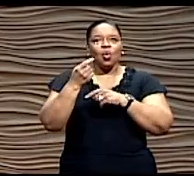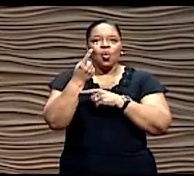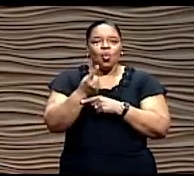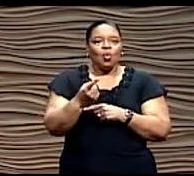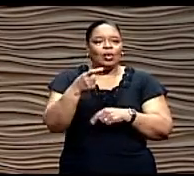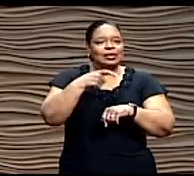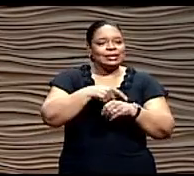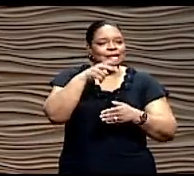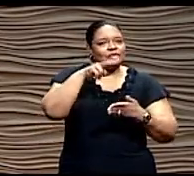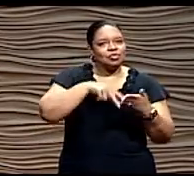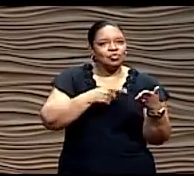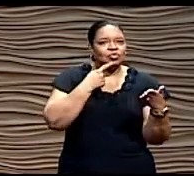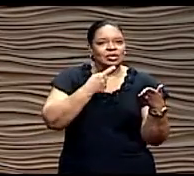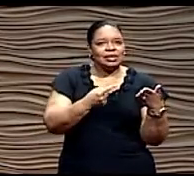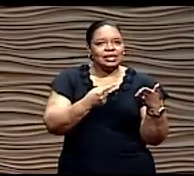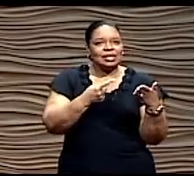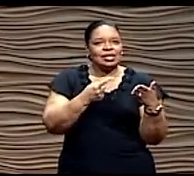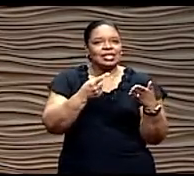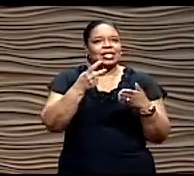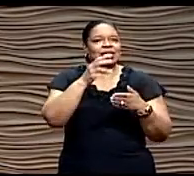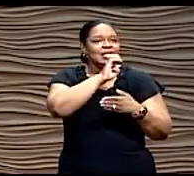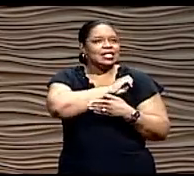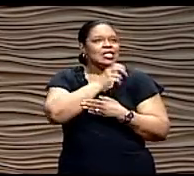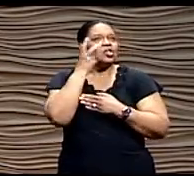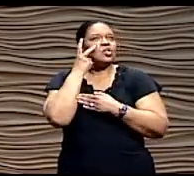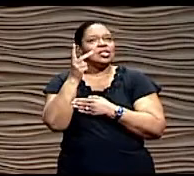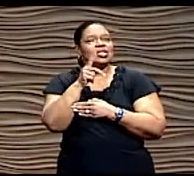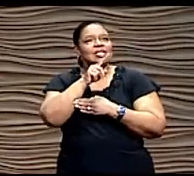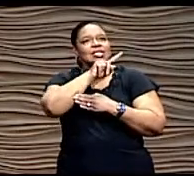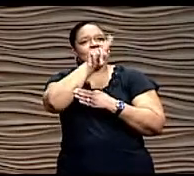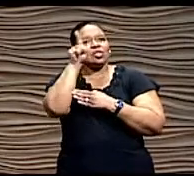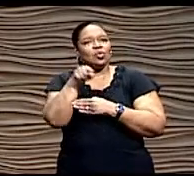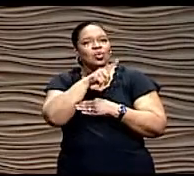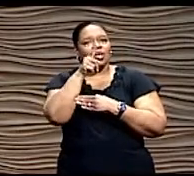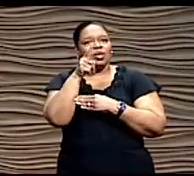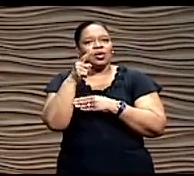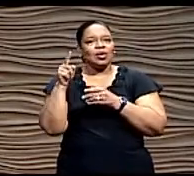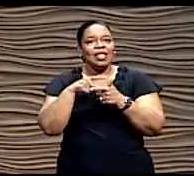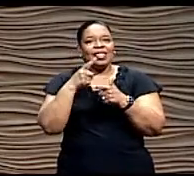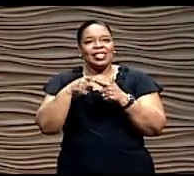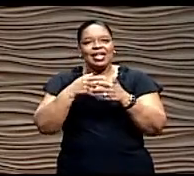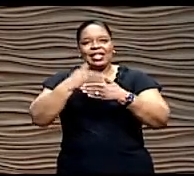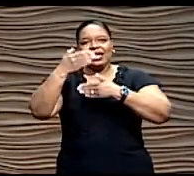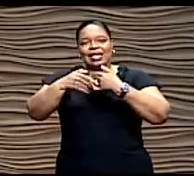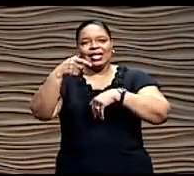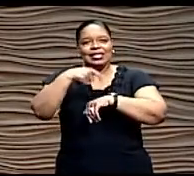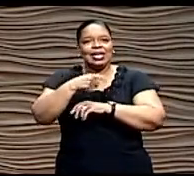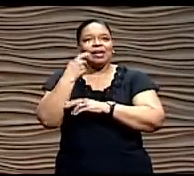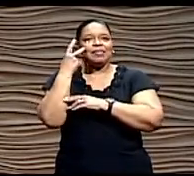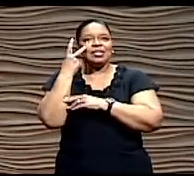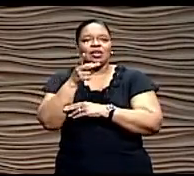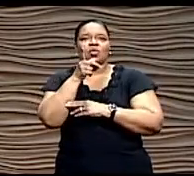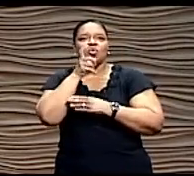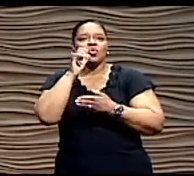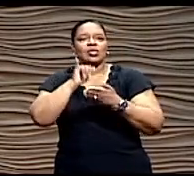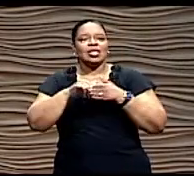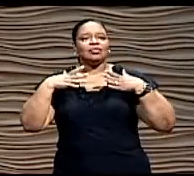of Ezekiel seeing the wheel way up in the middle of the air. And then he says, who's that dressed in